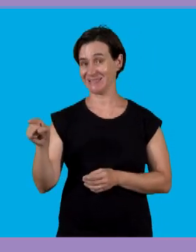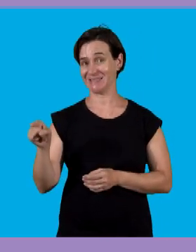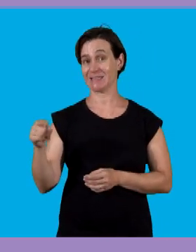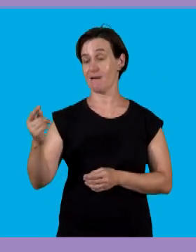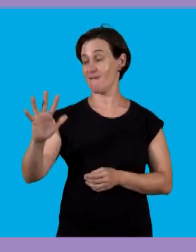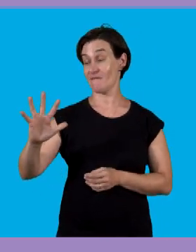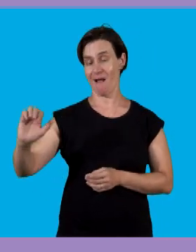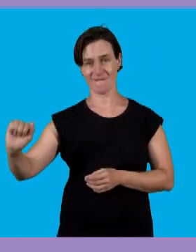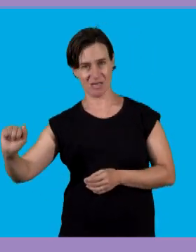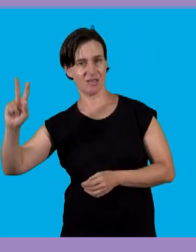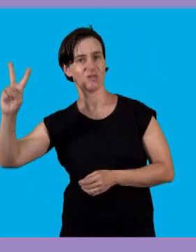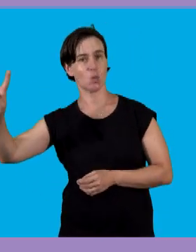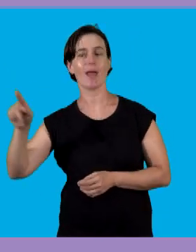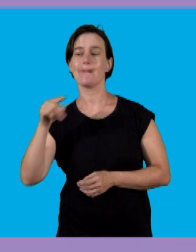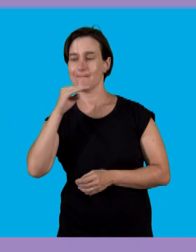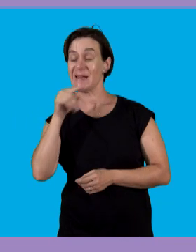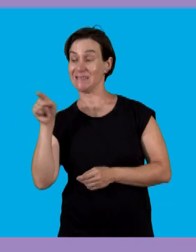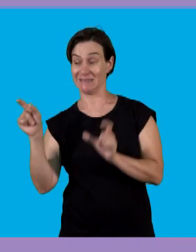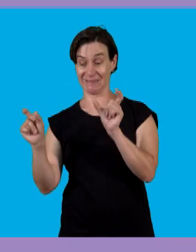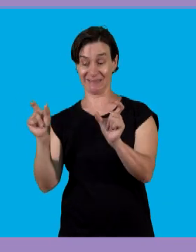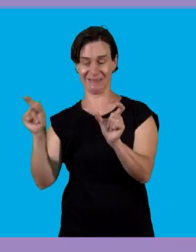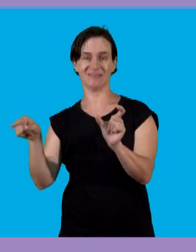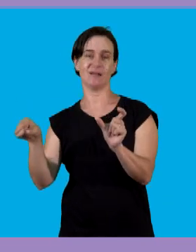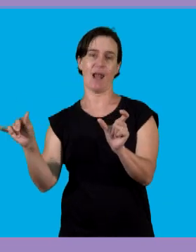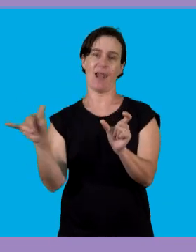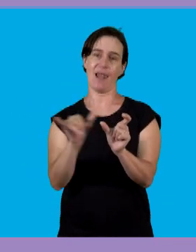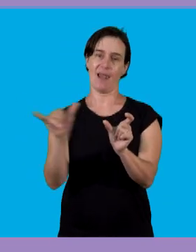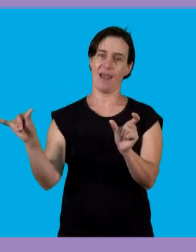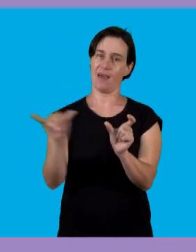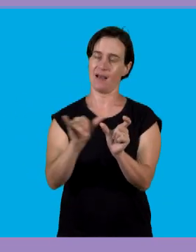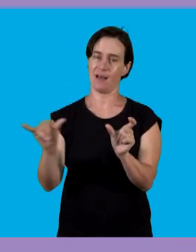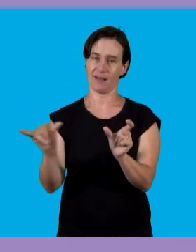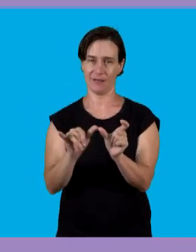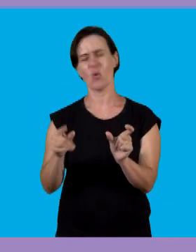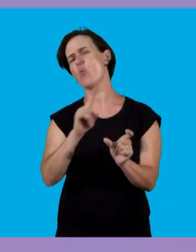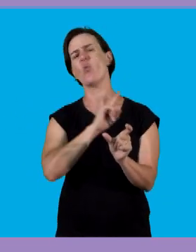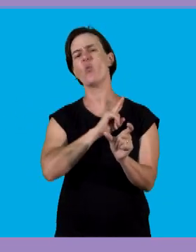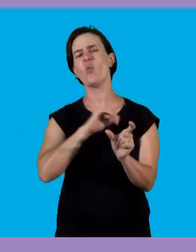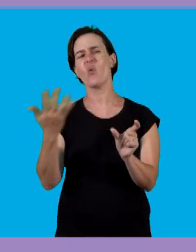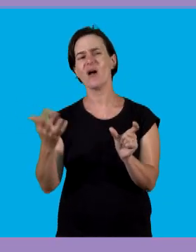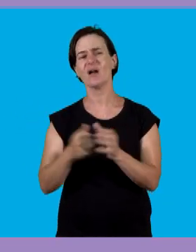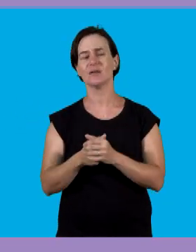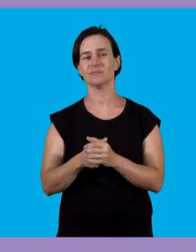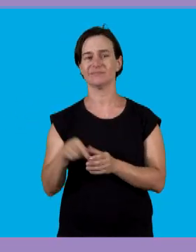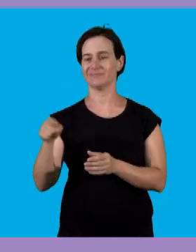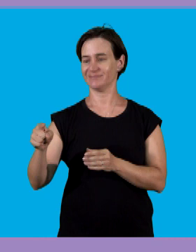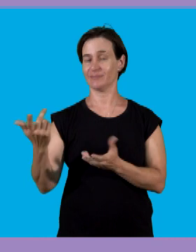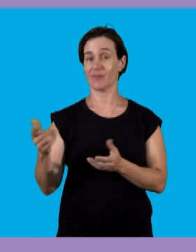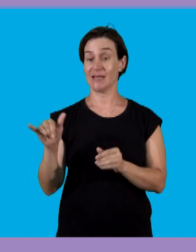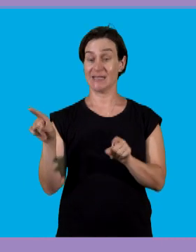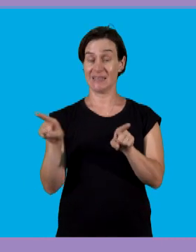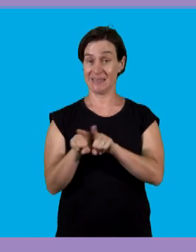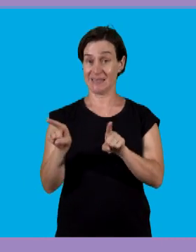squared is a like term with the 5a squared. And why is that so? That is because